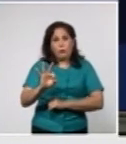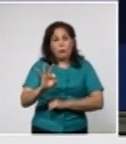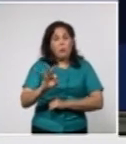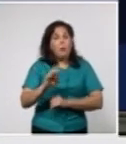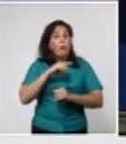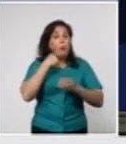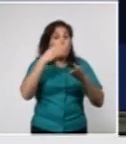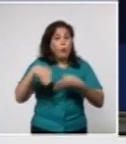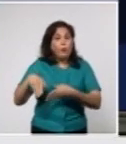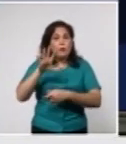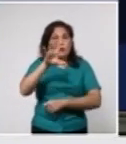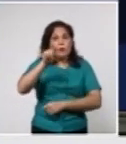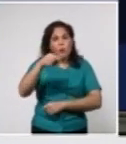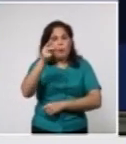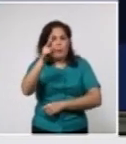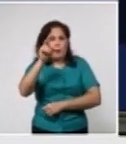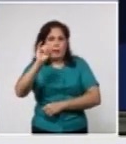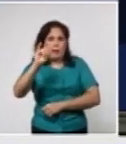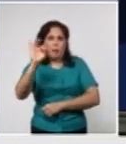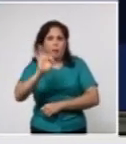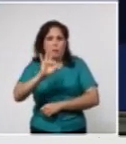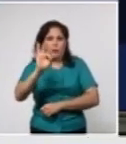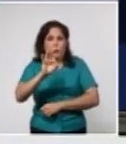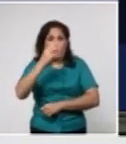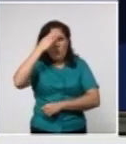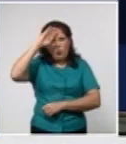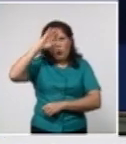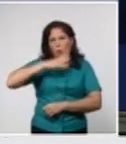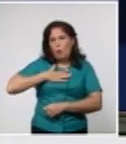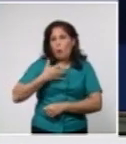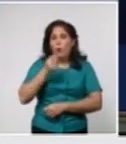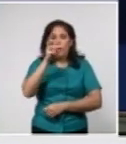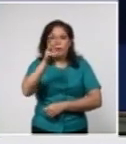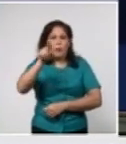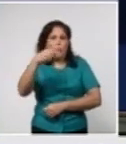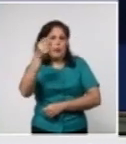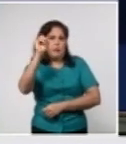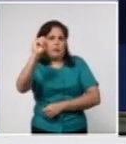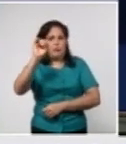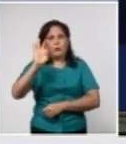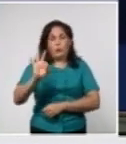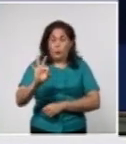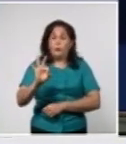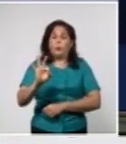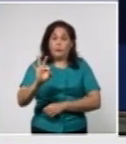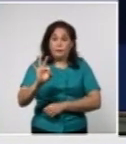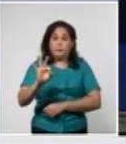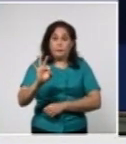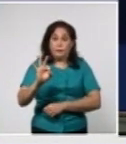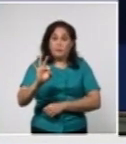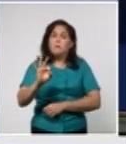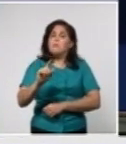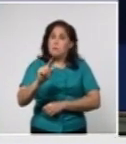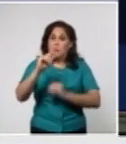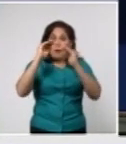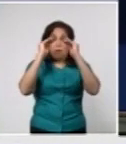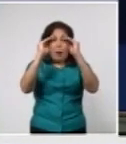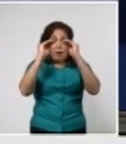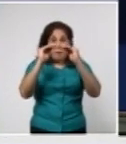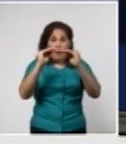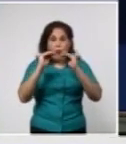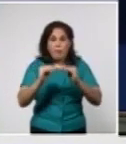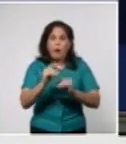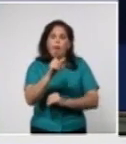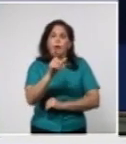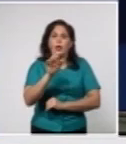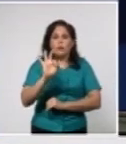region. The region currently has a fatality rate of 5.26%. Cuba's is 3.68%